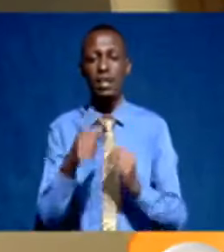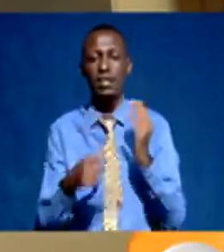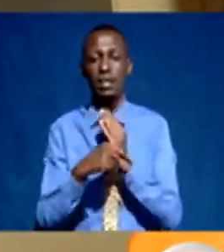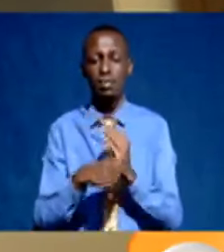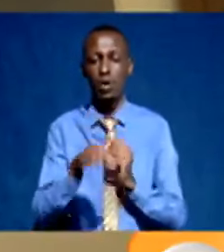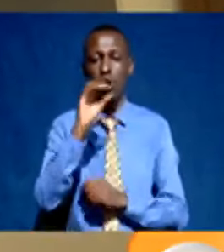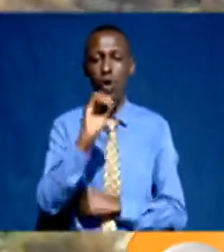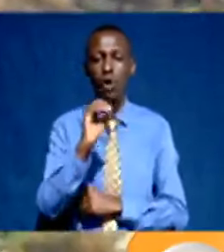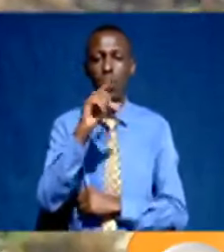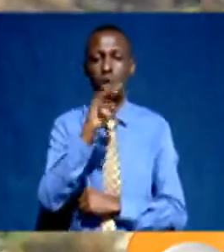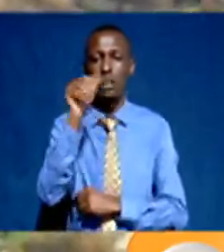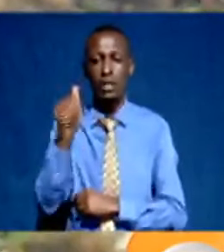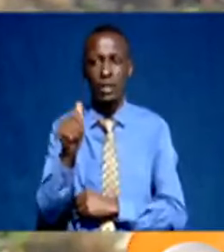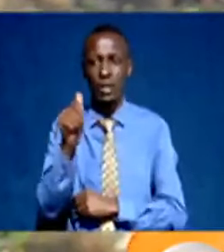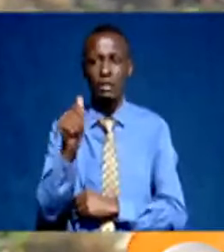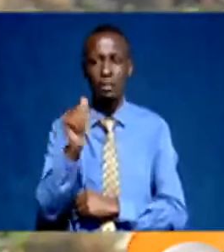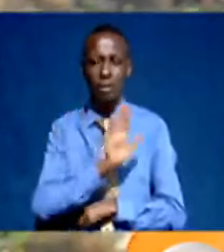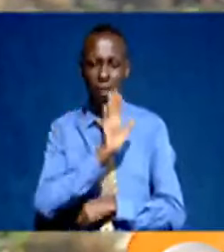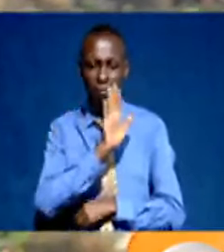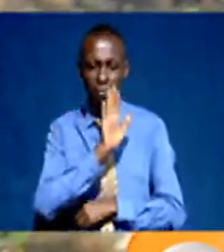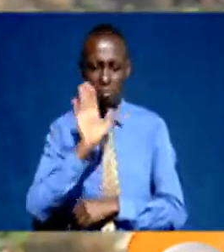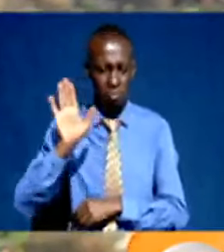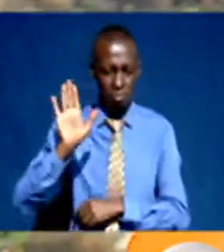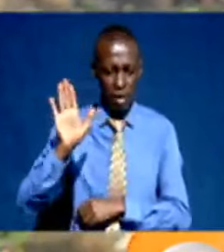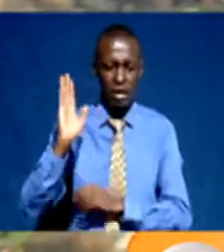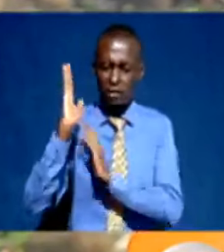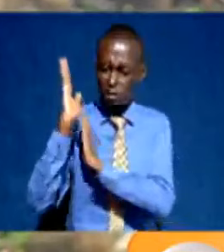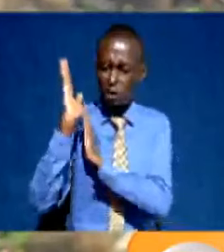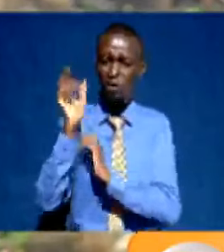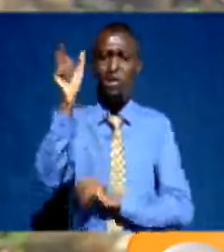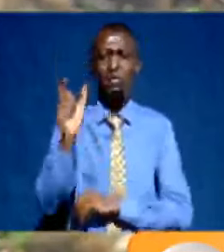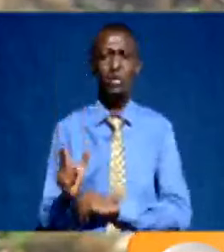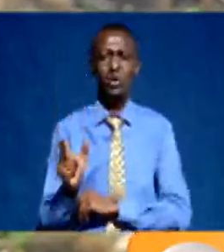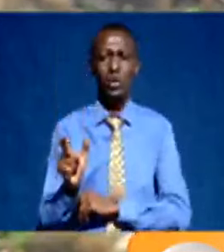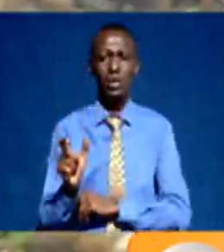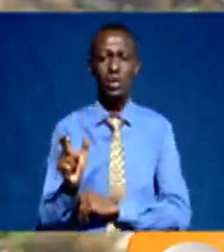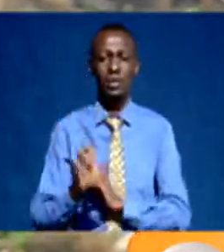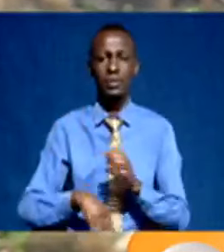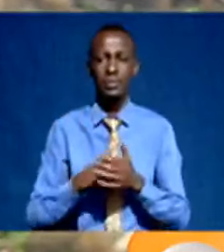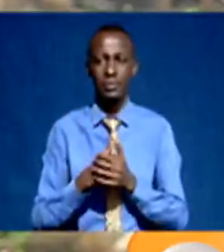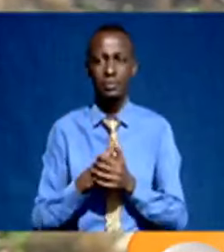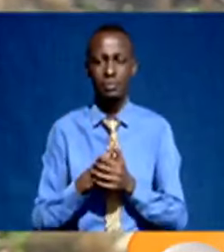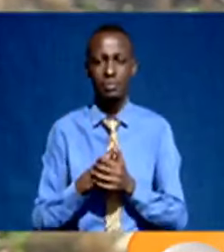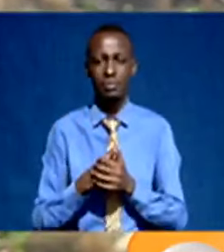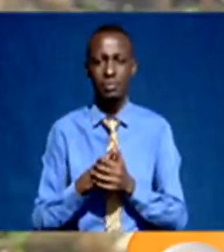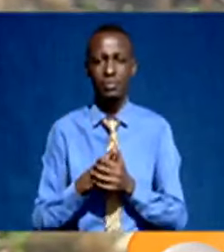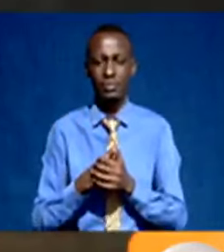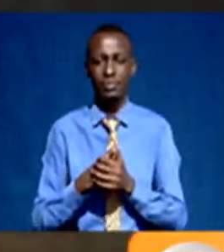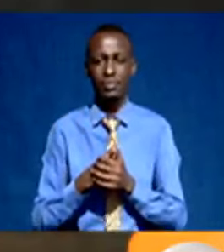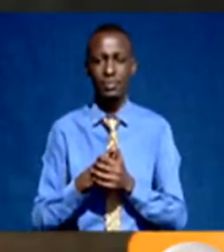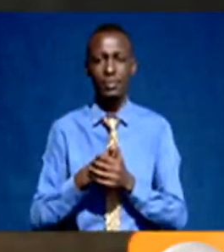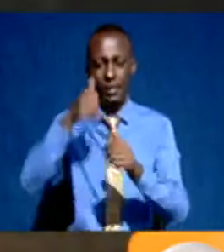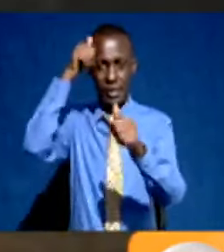was a personal bodyguard to Mzee Ajuma Jaramogi Oginga Odinga. Kill Odungiranda. For many, Jaramogi was a